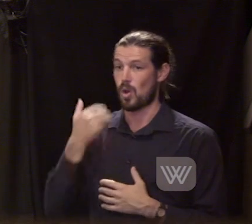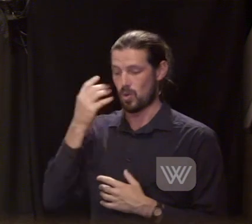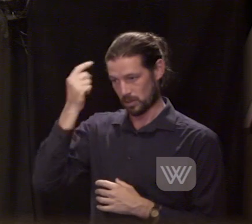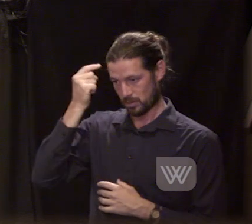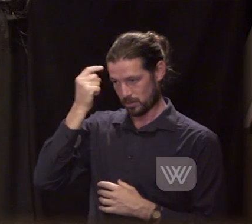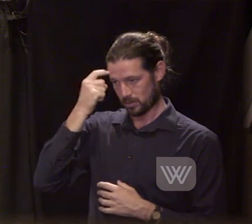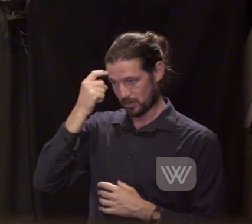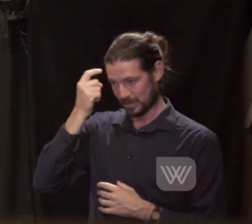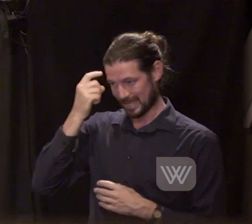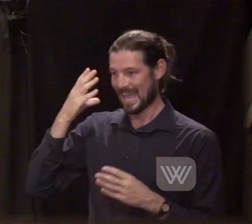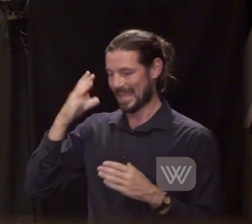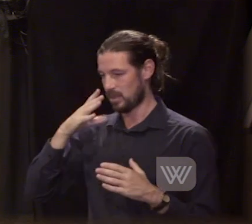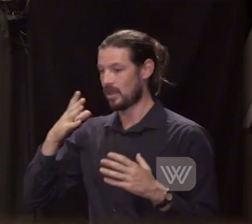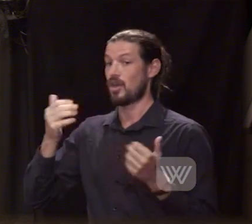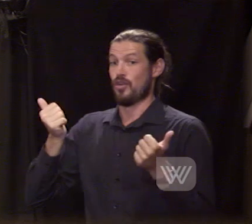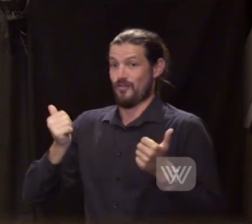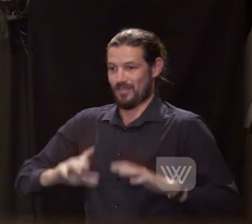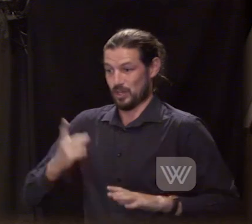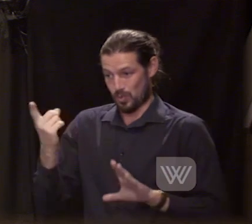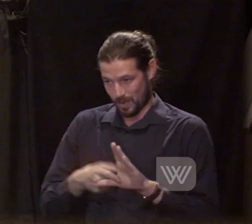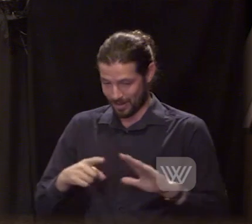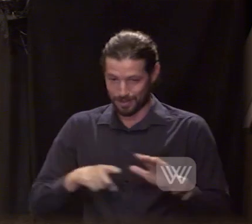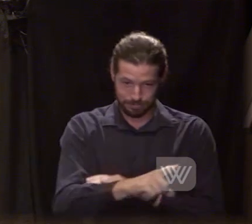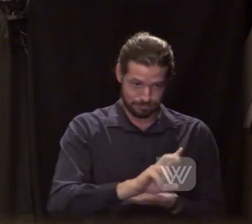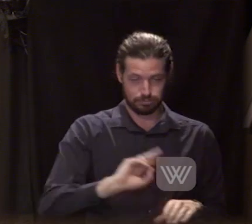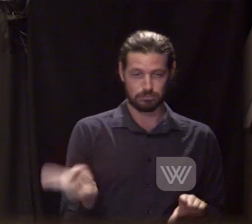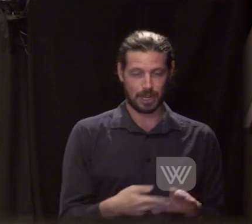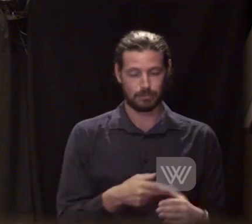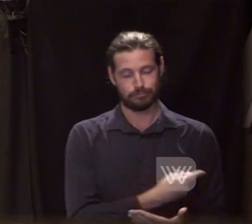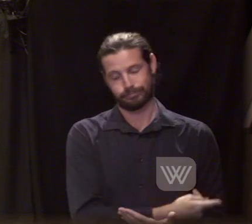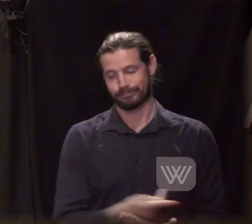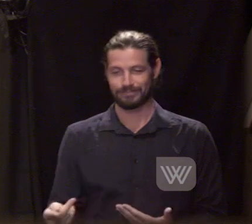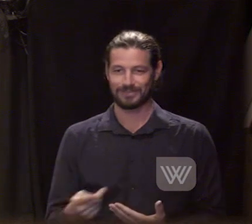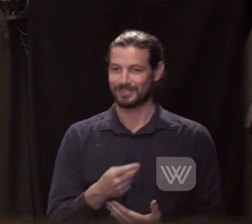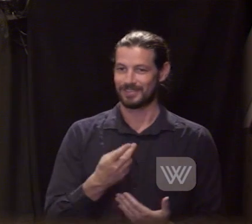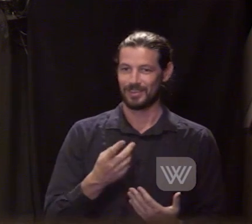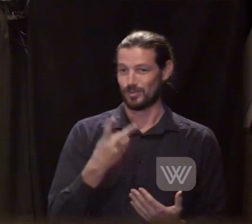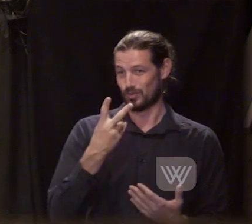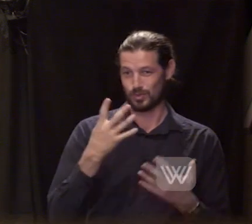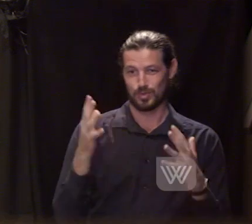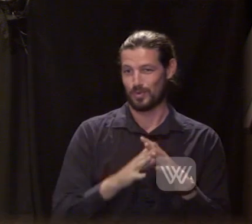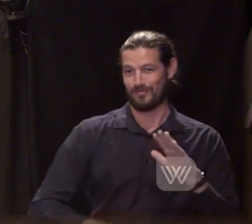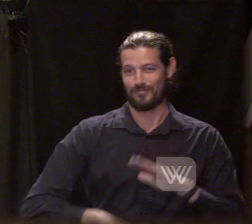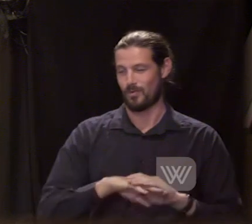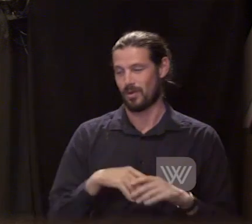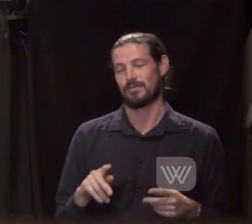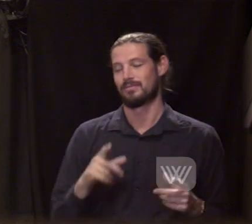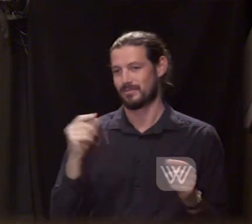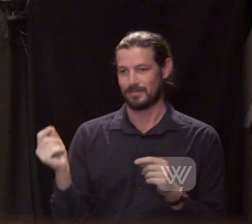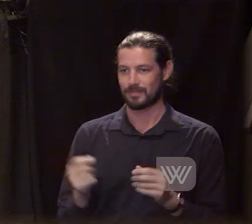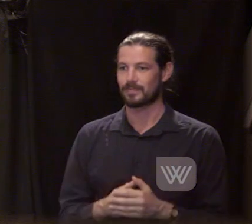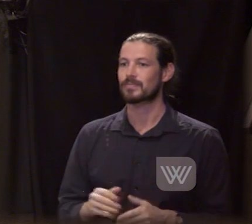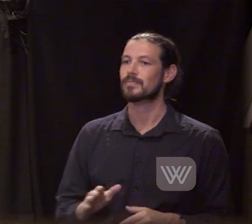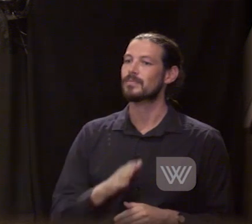weeks, and you feel a lot better after that. Yeah, it does. knew you were going to be there for a year, how would